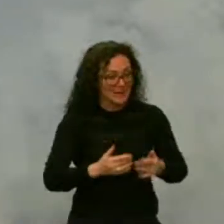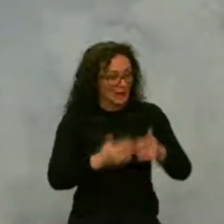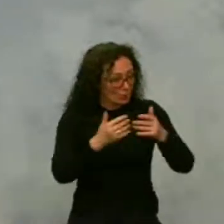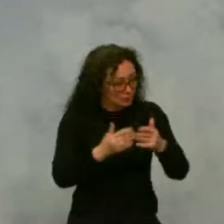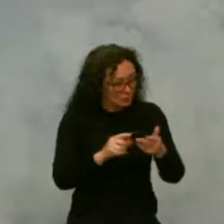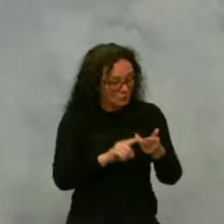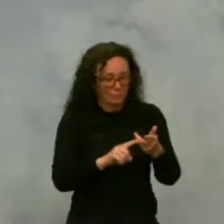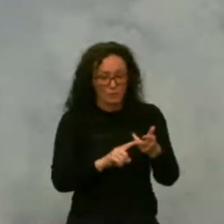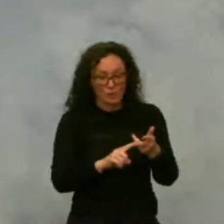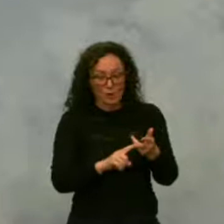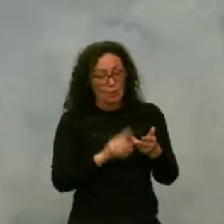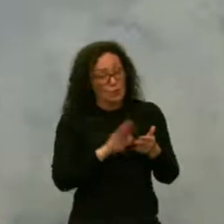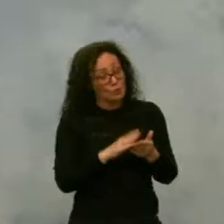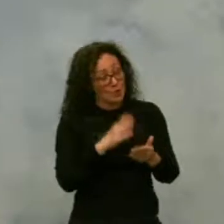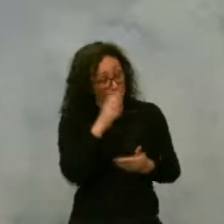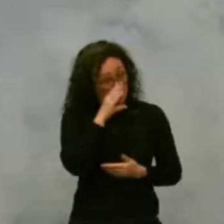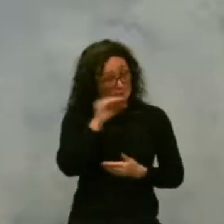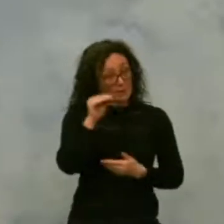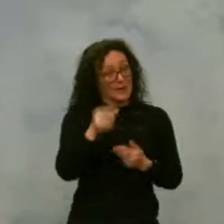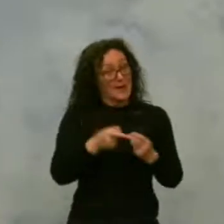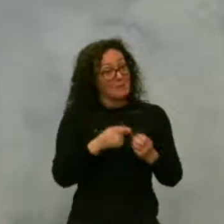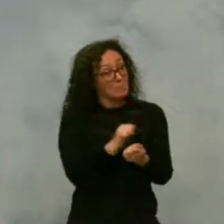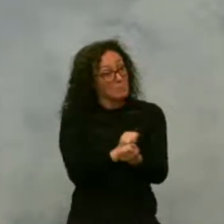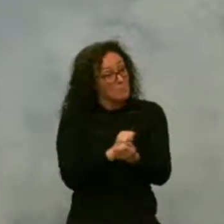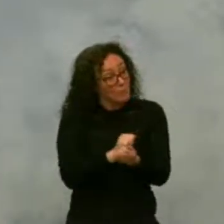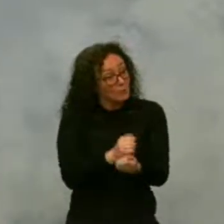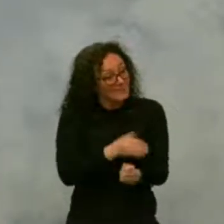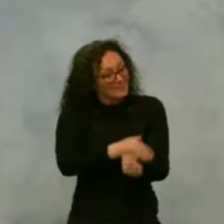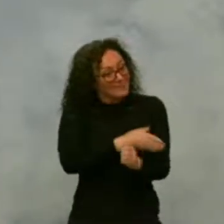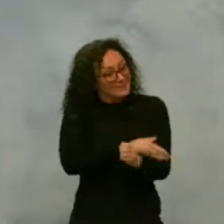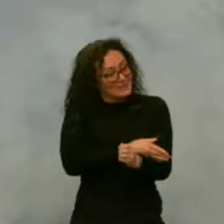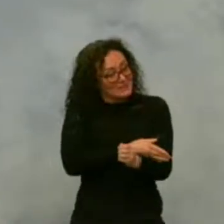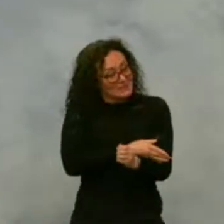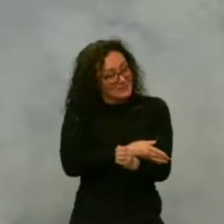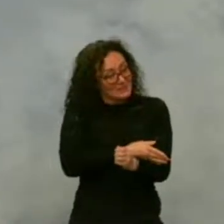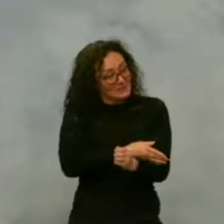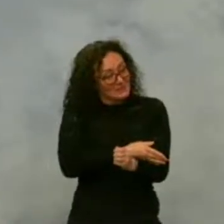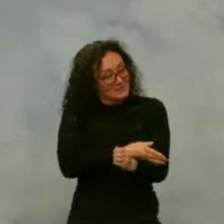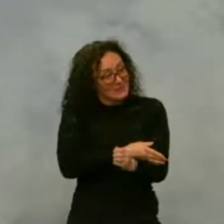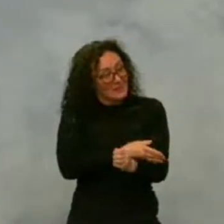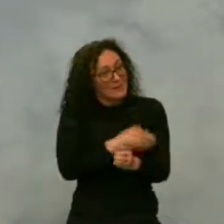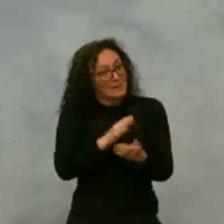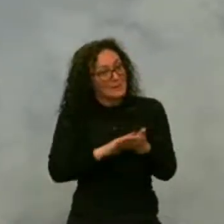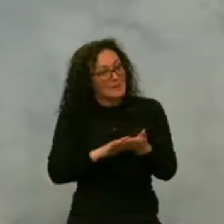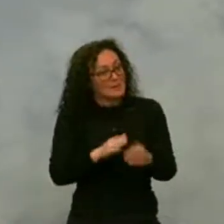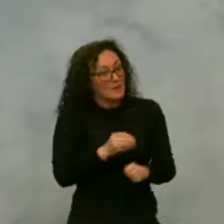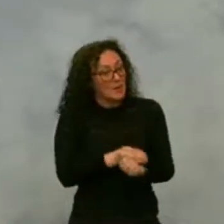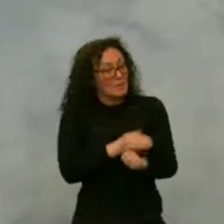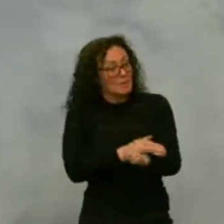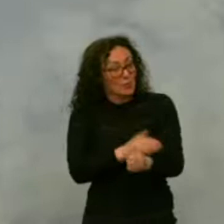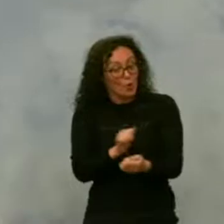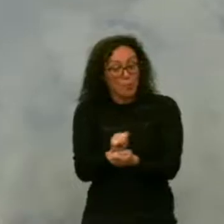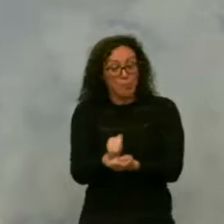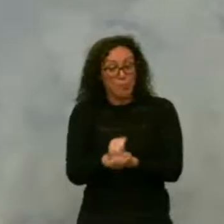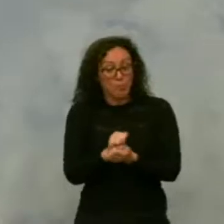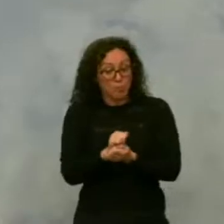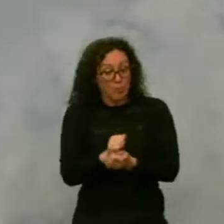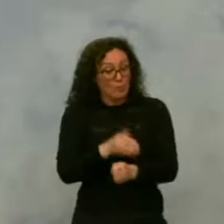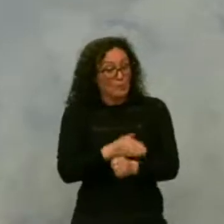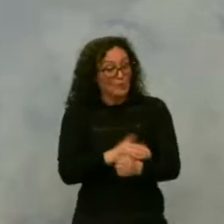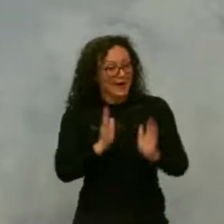we're required to report if we've borrowed in advance at any point. So that would be us taking any borrowing before we had to spend it, and we didn't